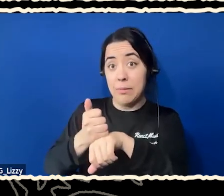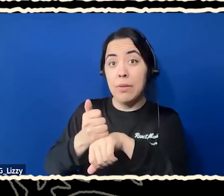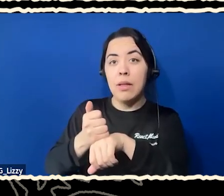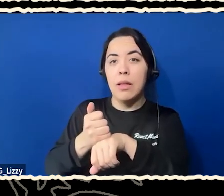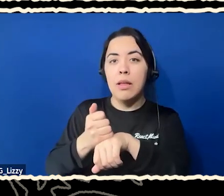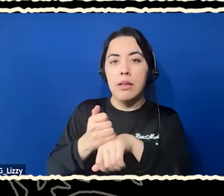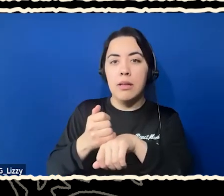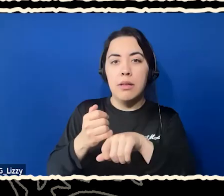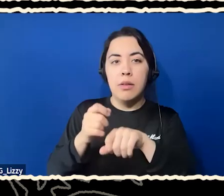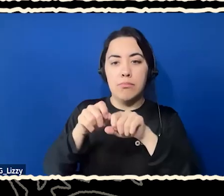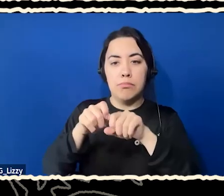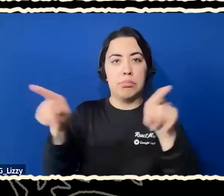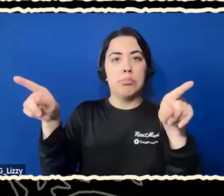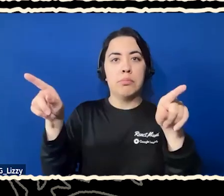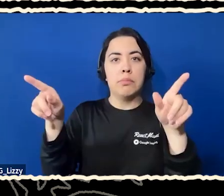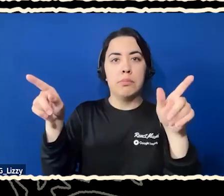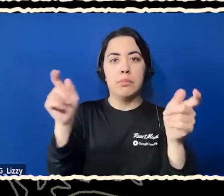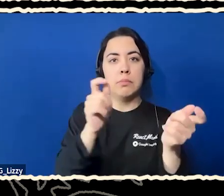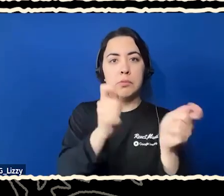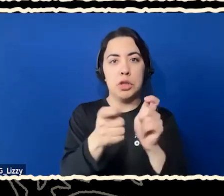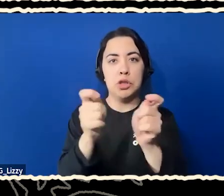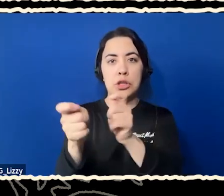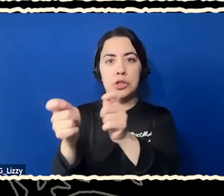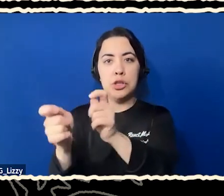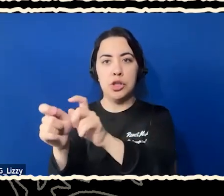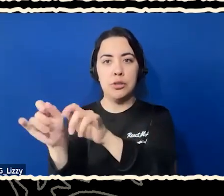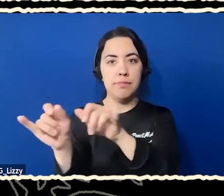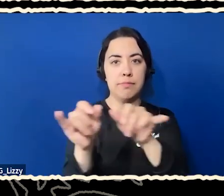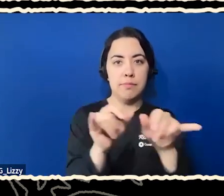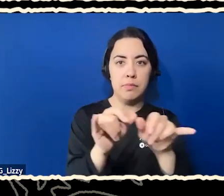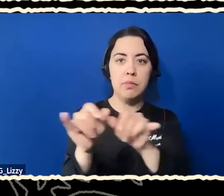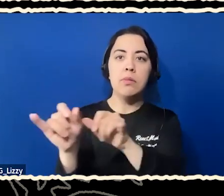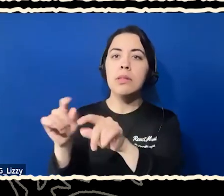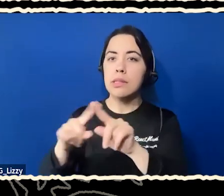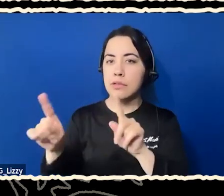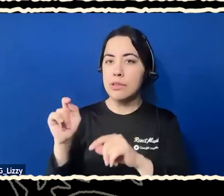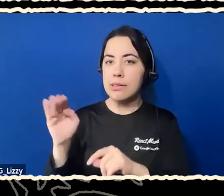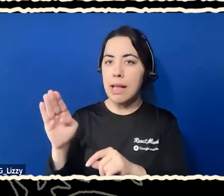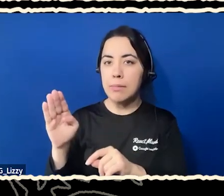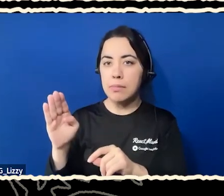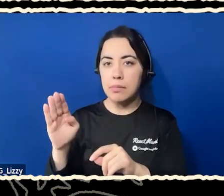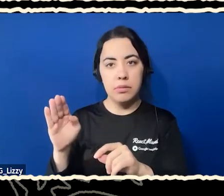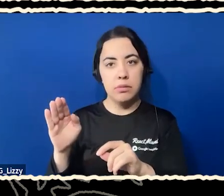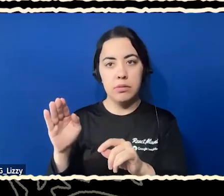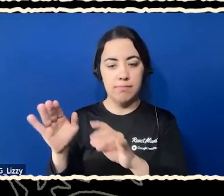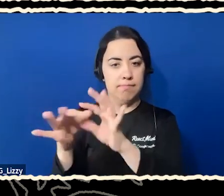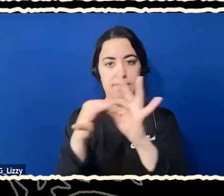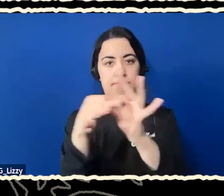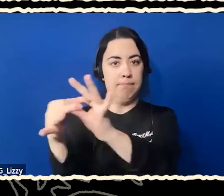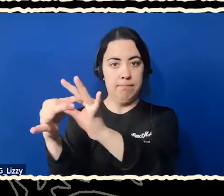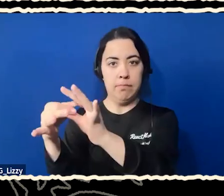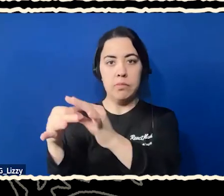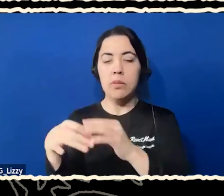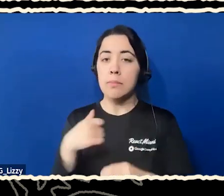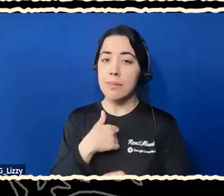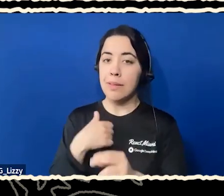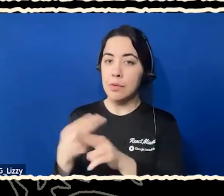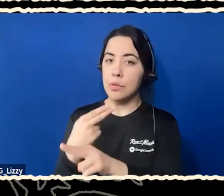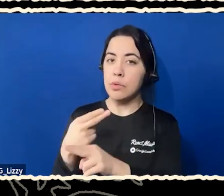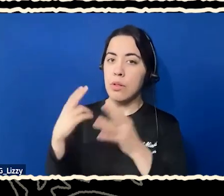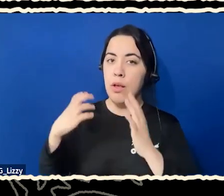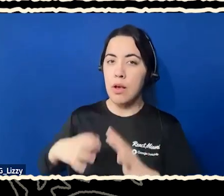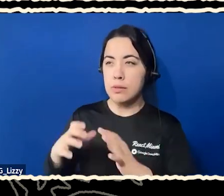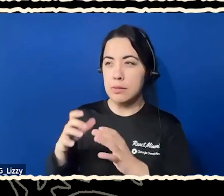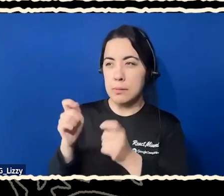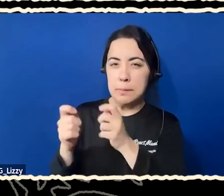this broadcast query client, and then fire it to different tabs. And I'm using that custom hook. As you can see,